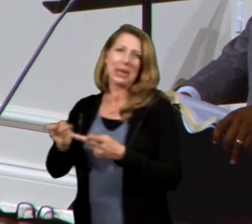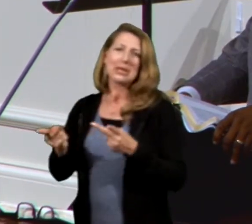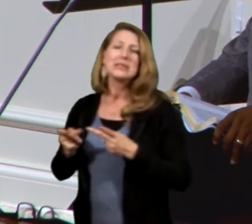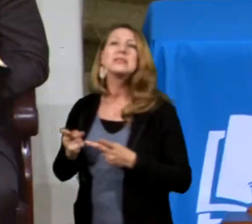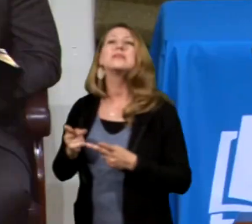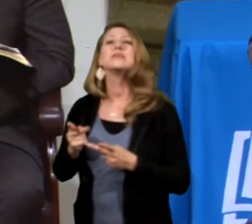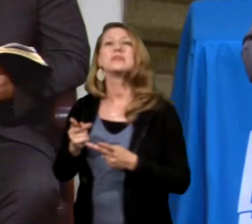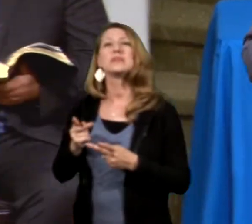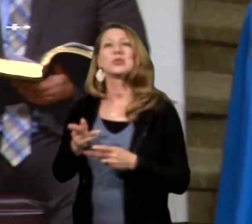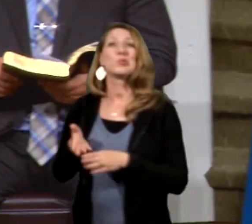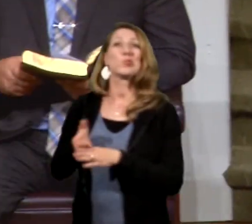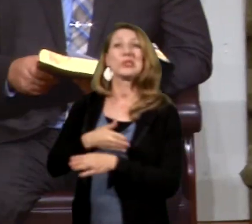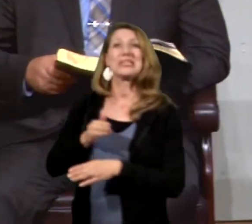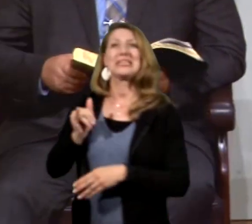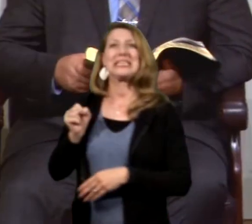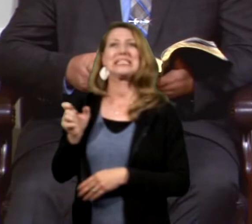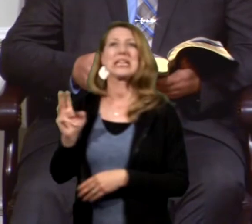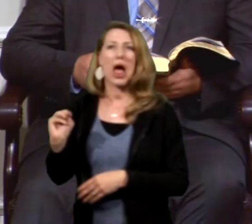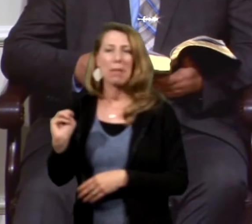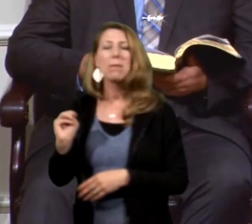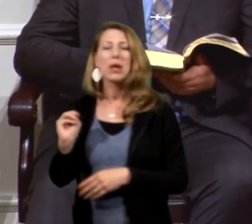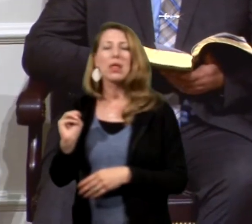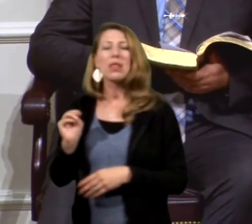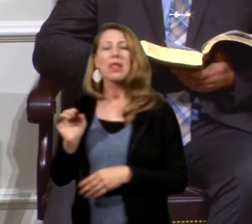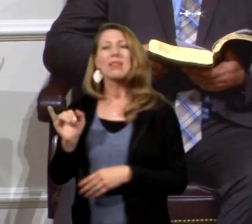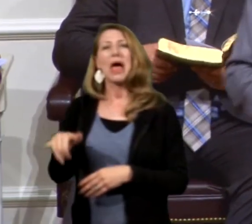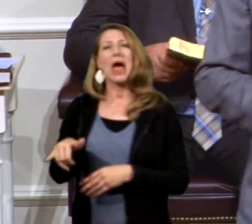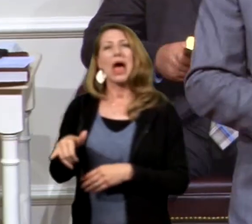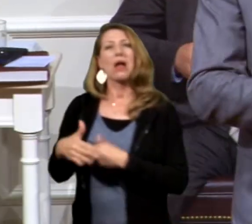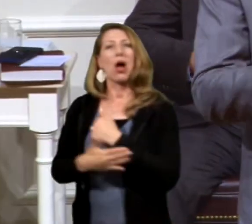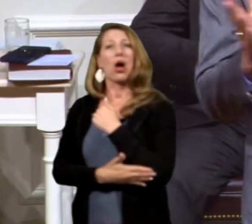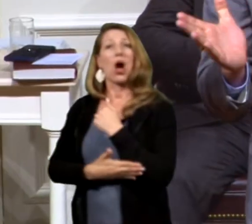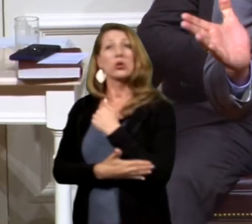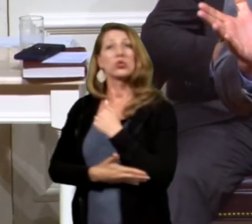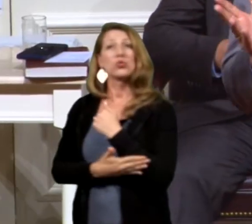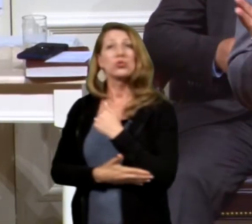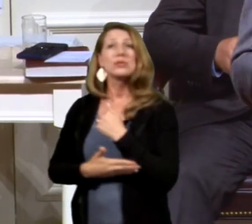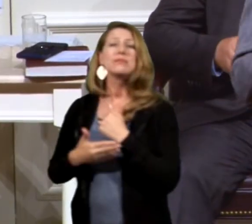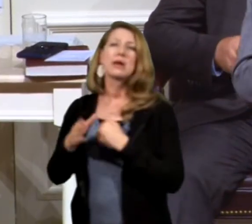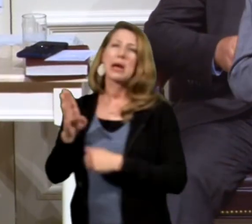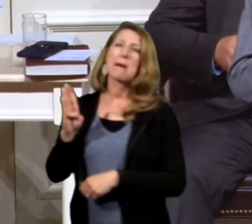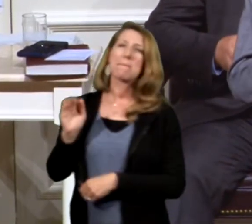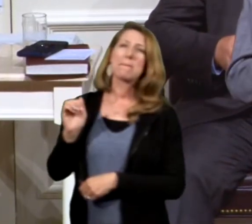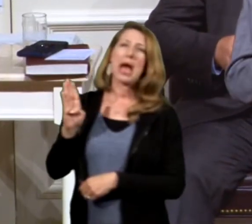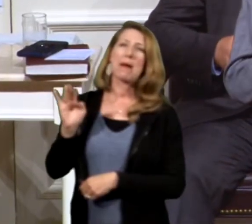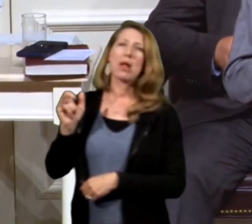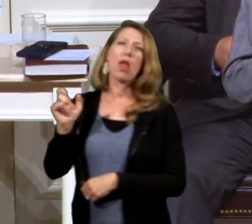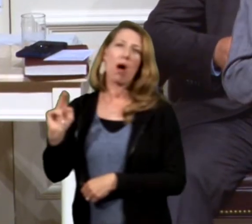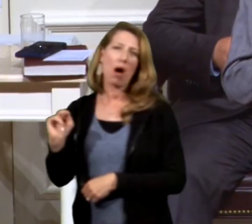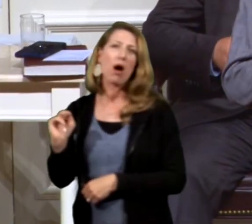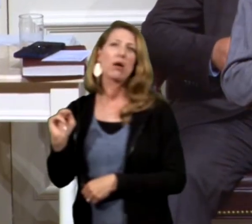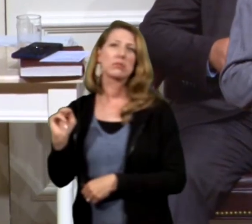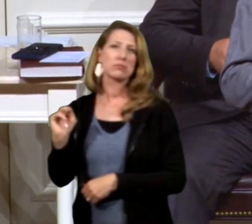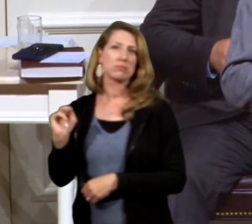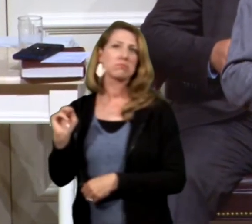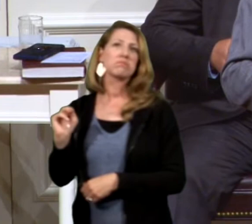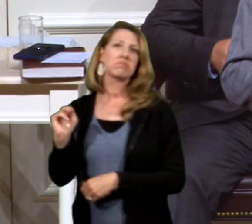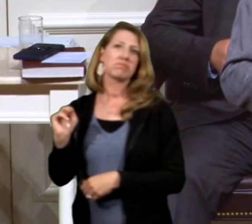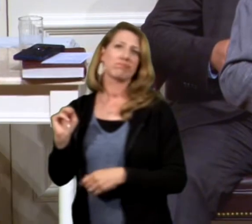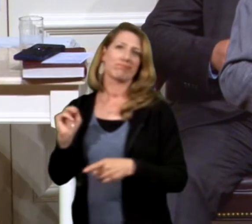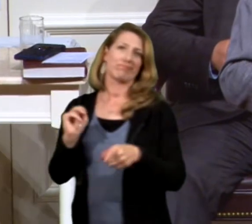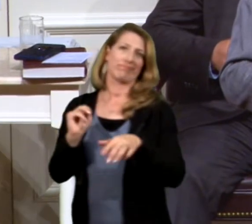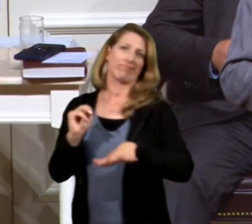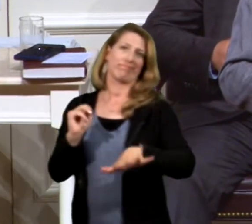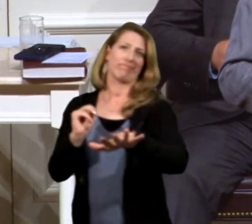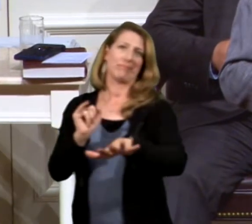nonetheless, it is a country that originally Babylon would be modern-day Iraq or